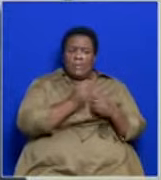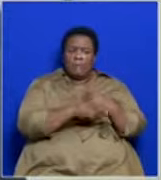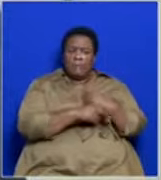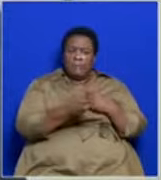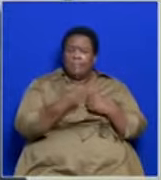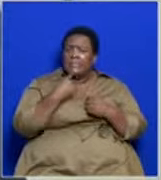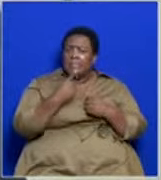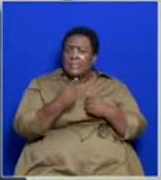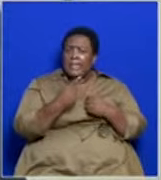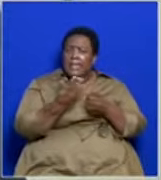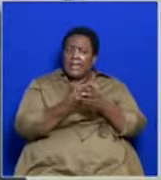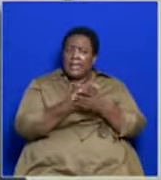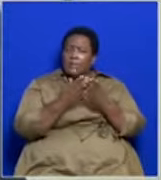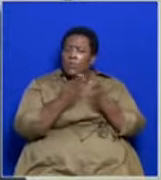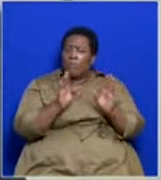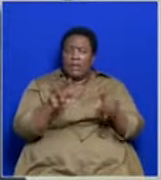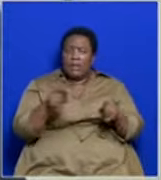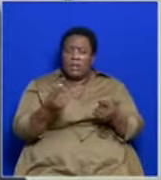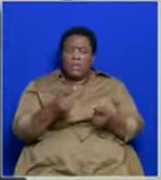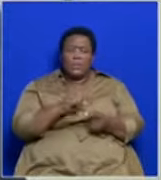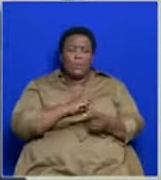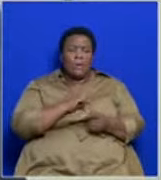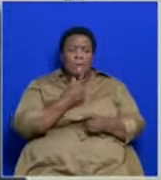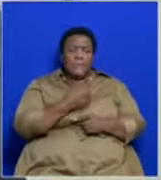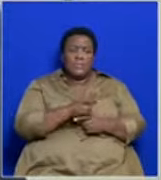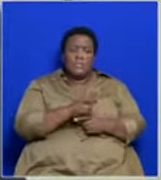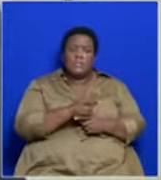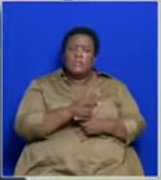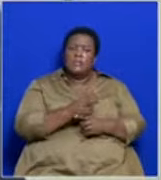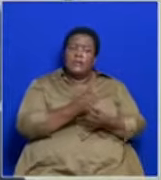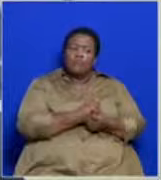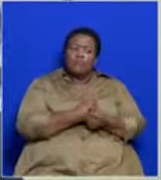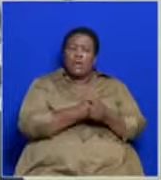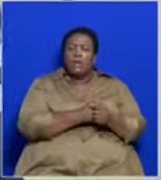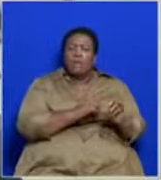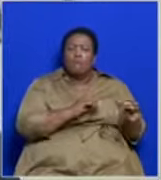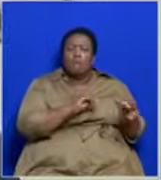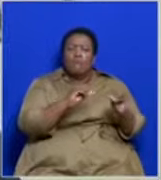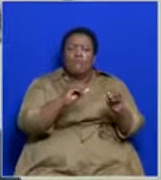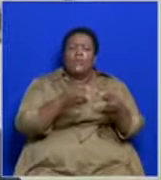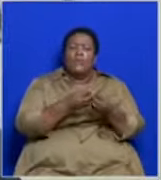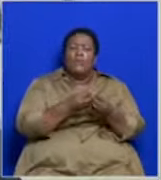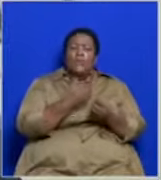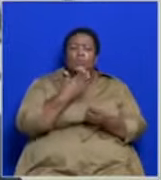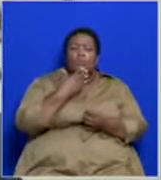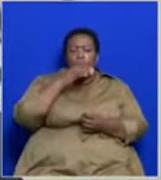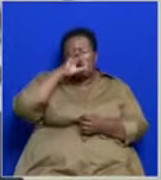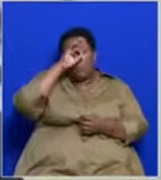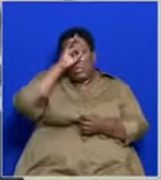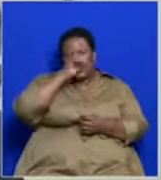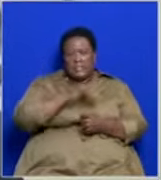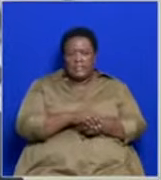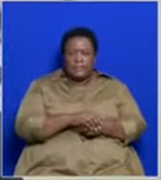they saw the truck moving with police escort.